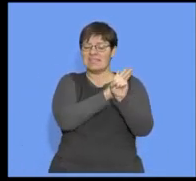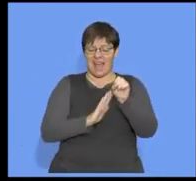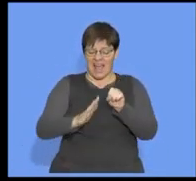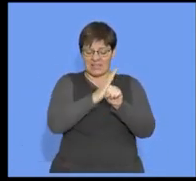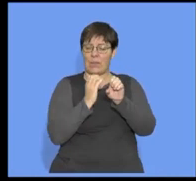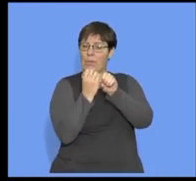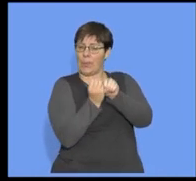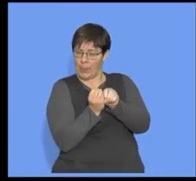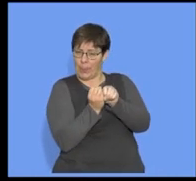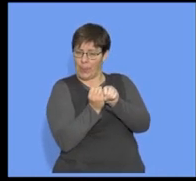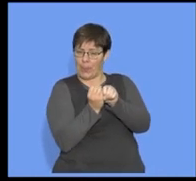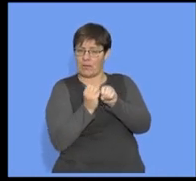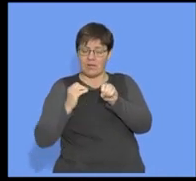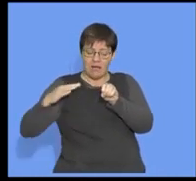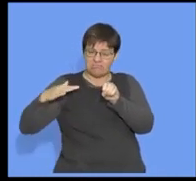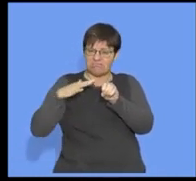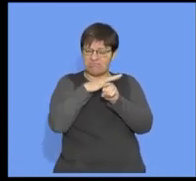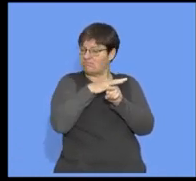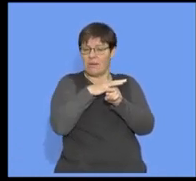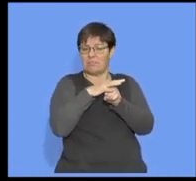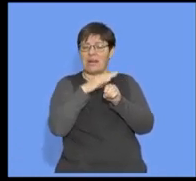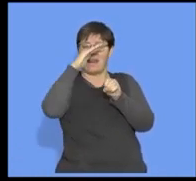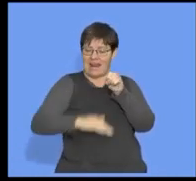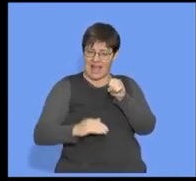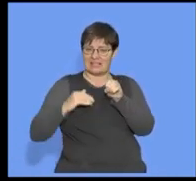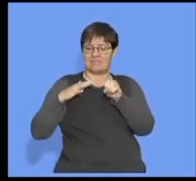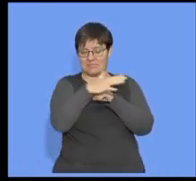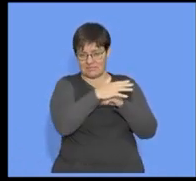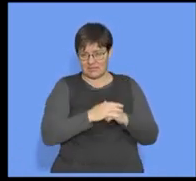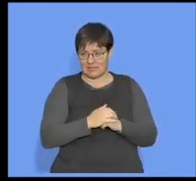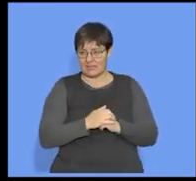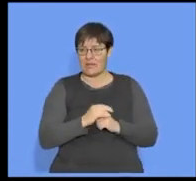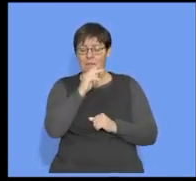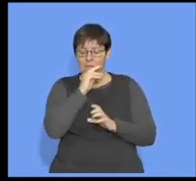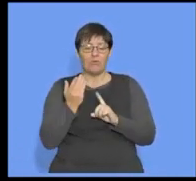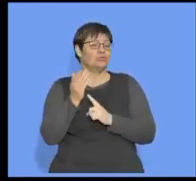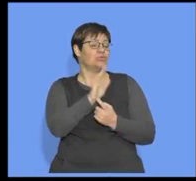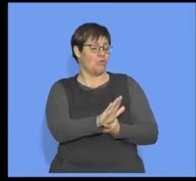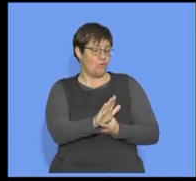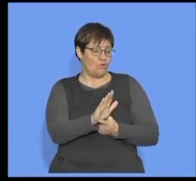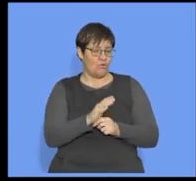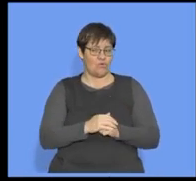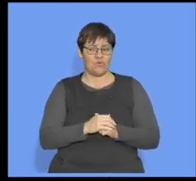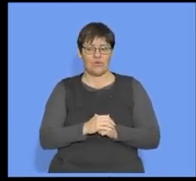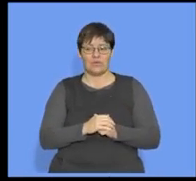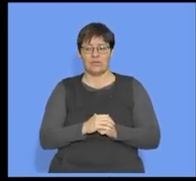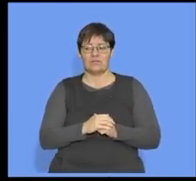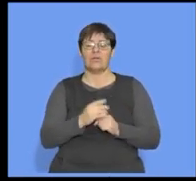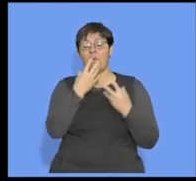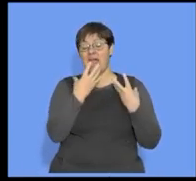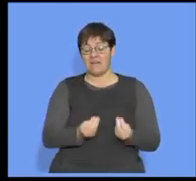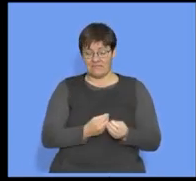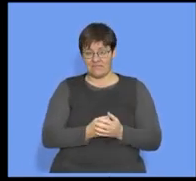the constriction of the pupil. Then this diagram shows you that